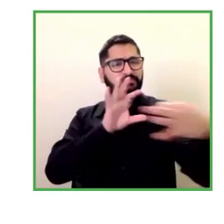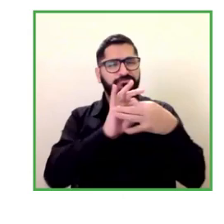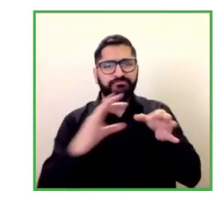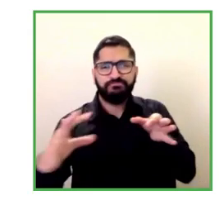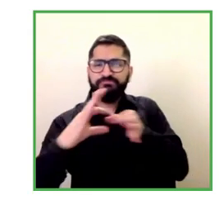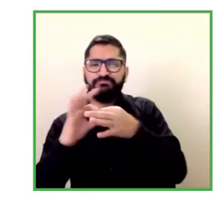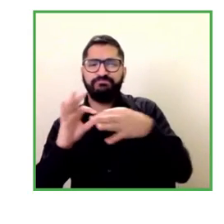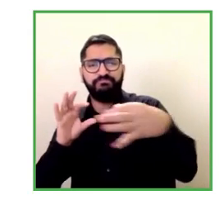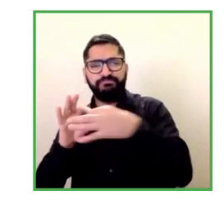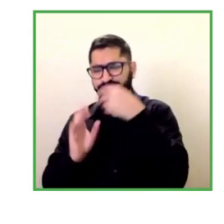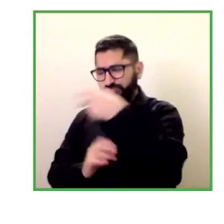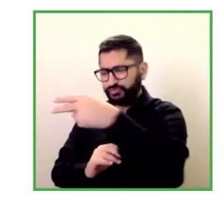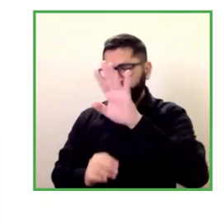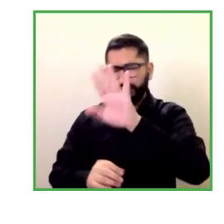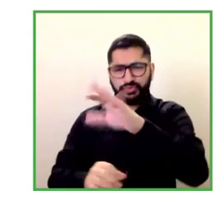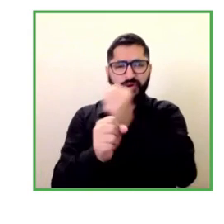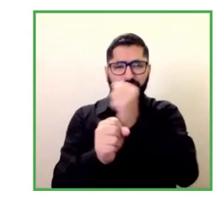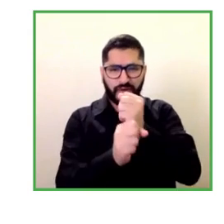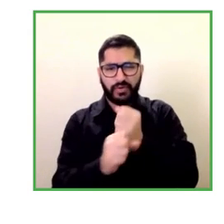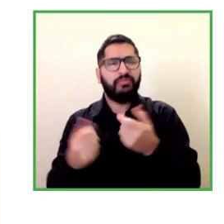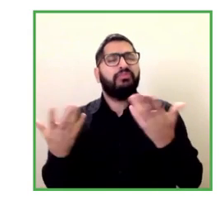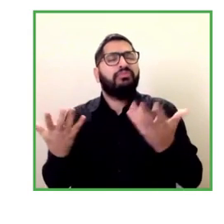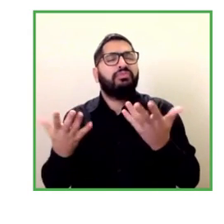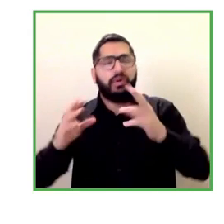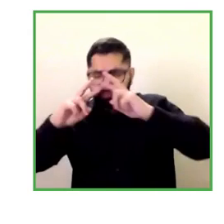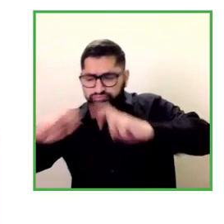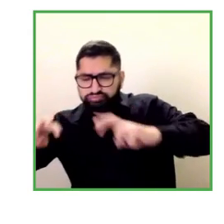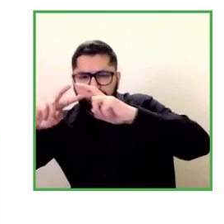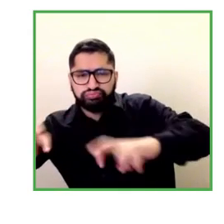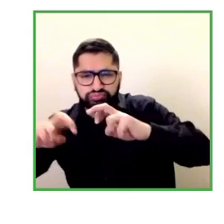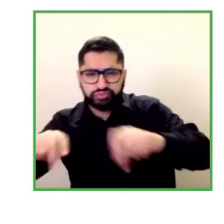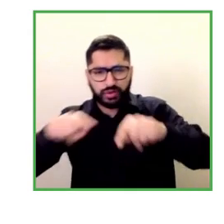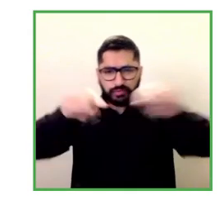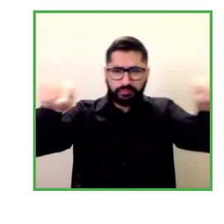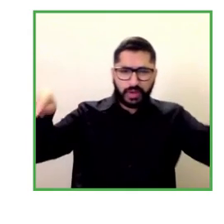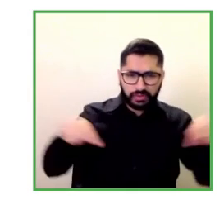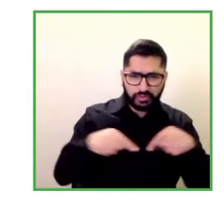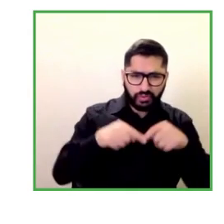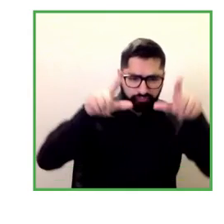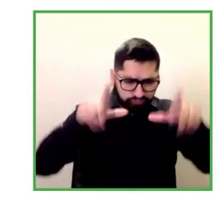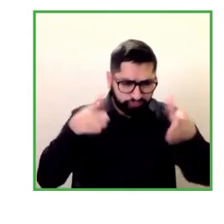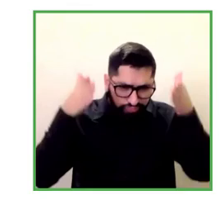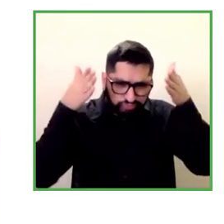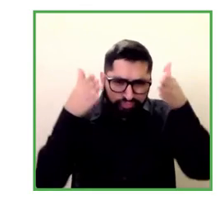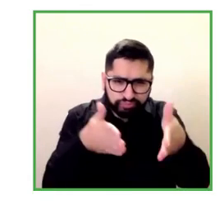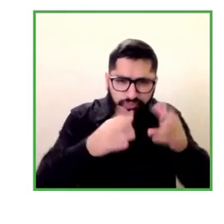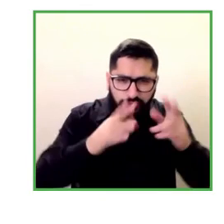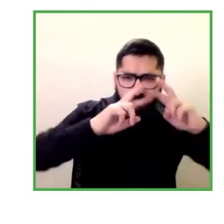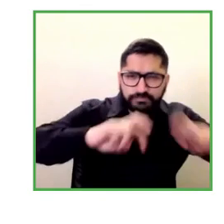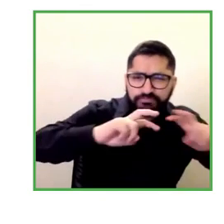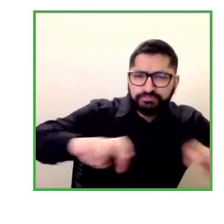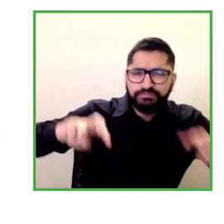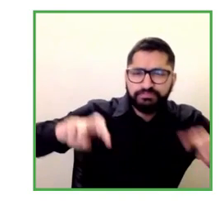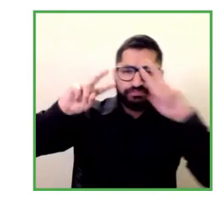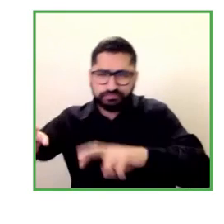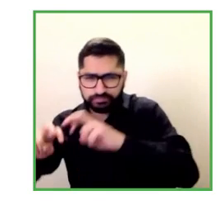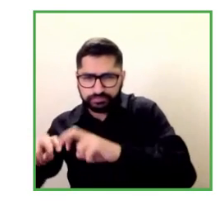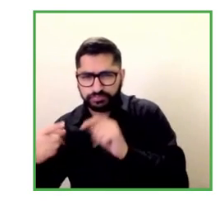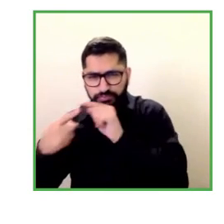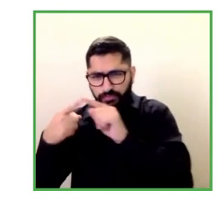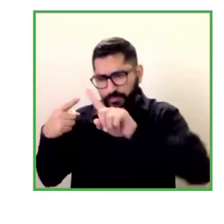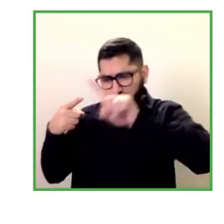workers, when the analysis of the job position is not only related to the area and the cubicle where the people develop their functions,